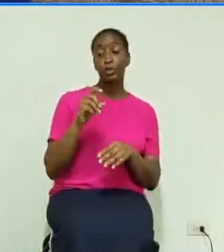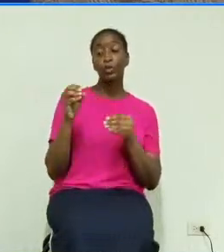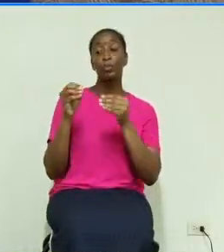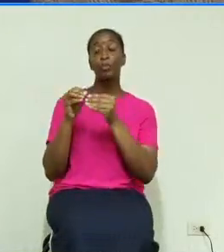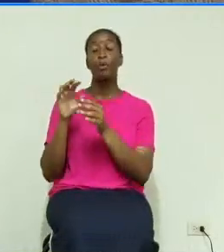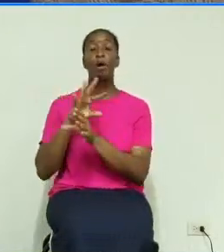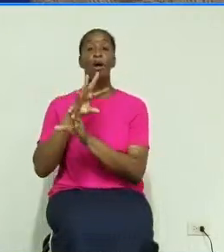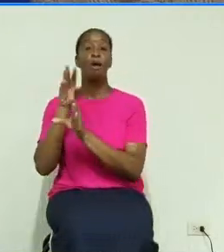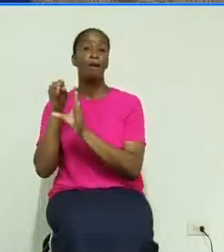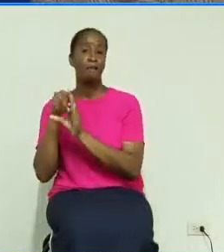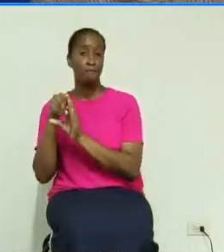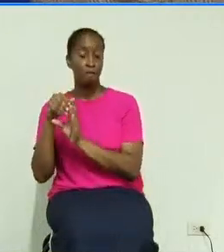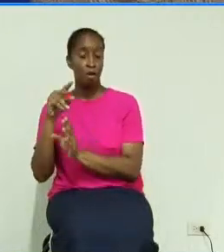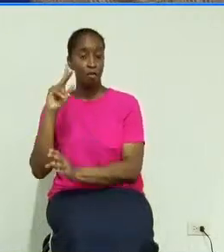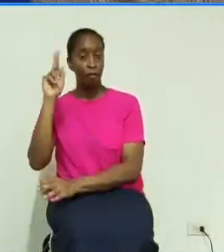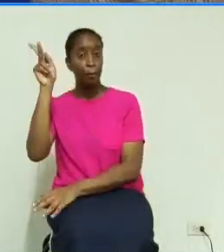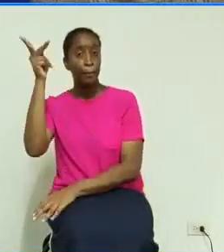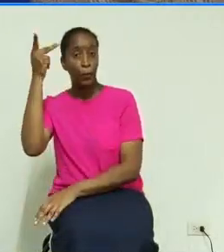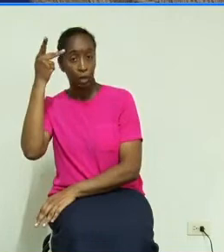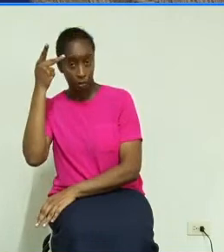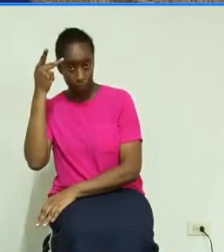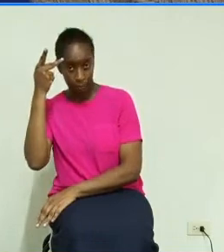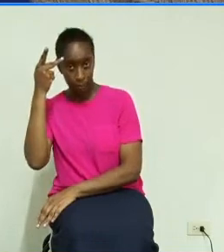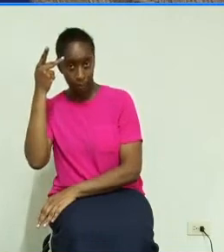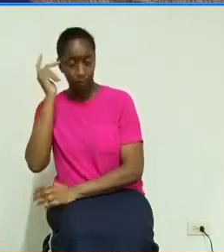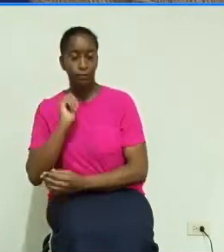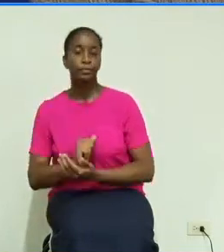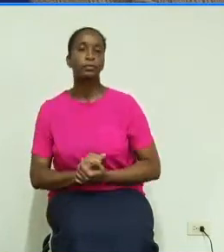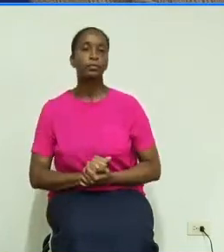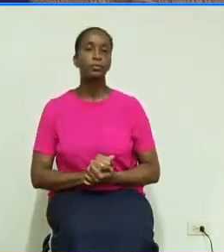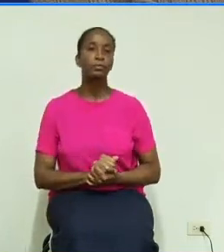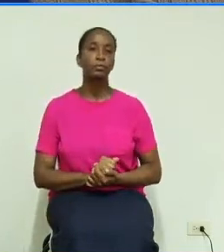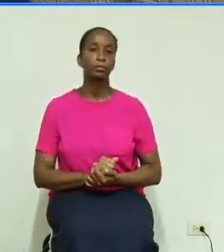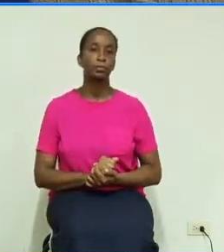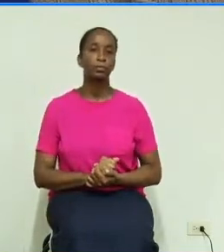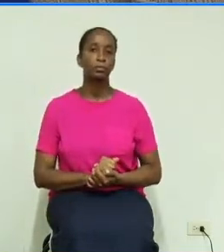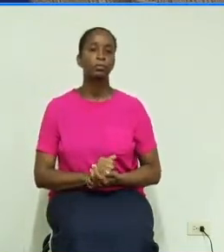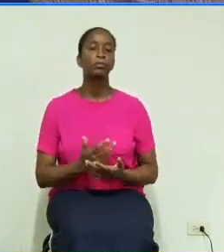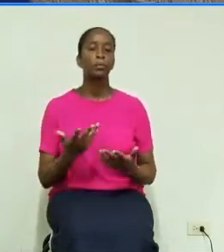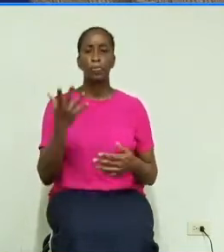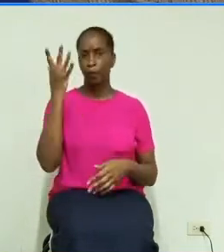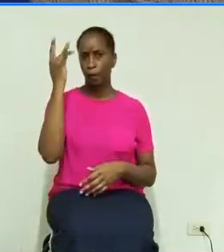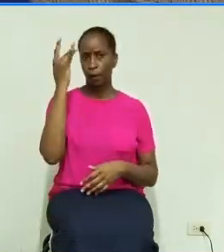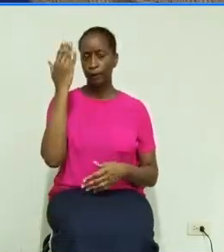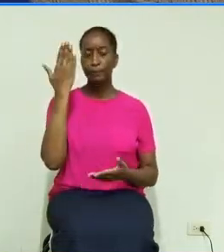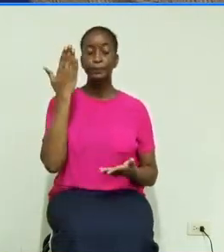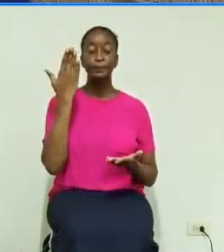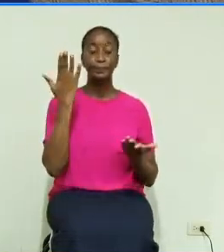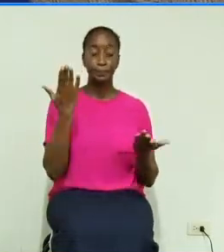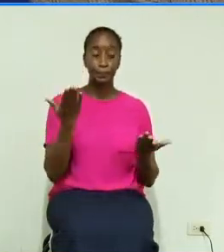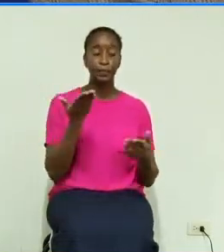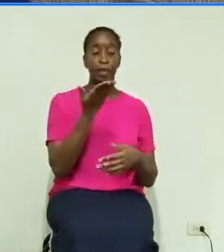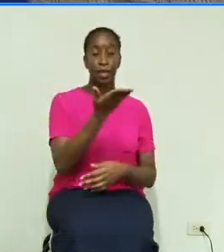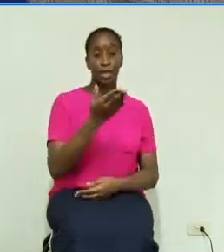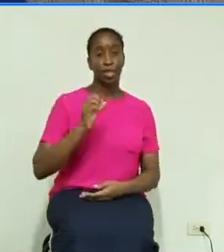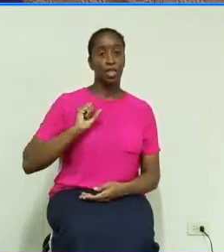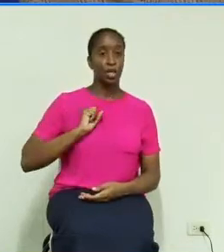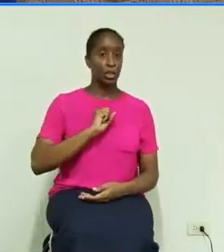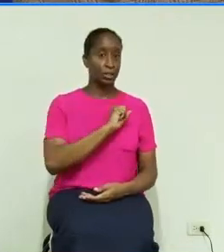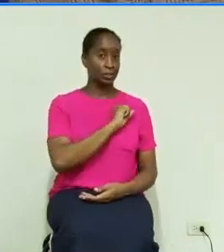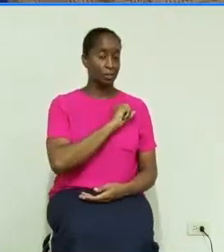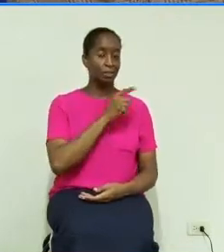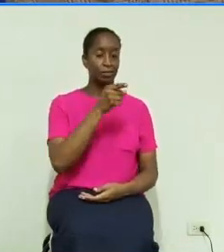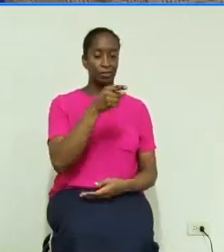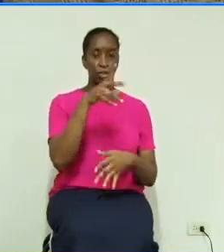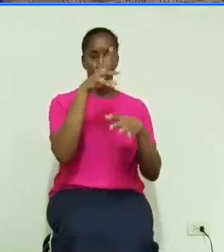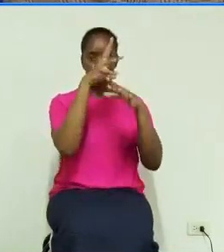president of the Senate is sitting in the president's chair and therefore has no voice or